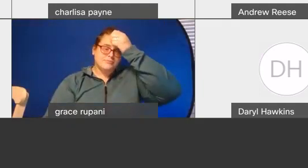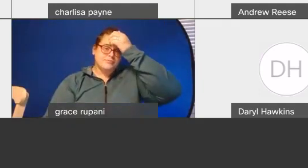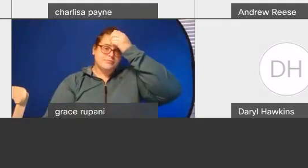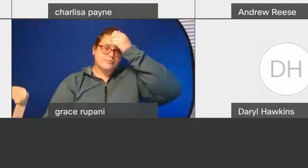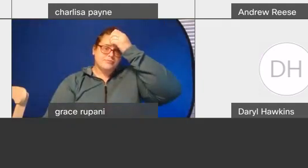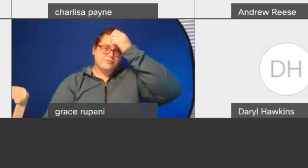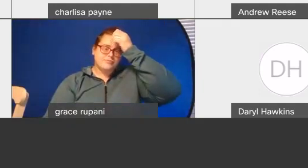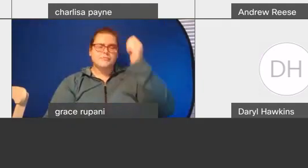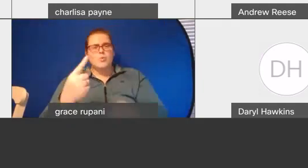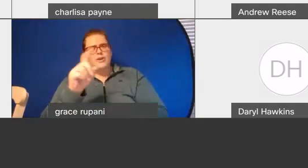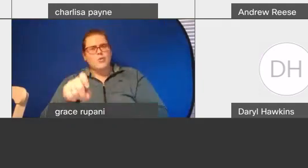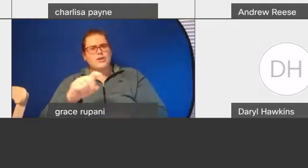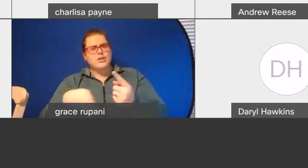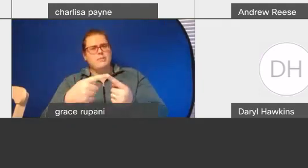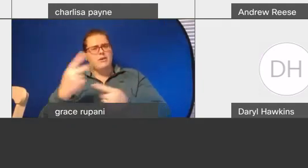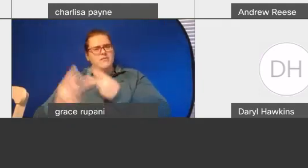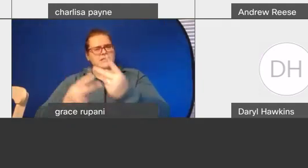there was one about visitation.